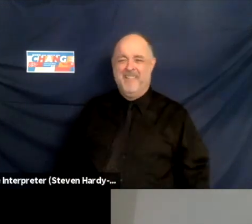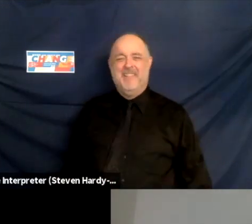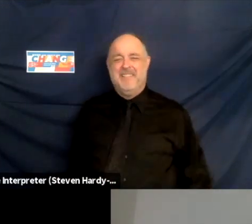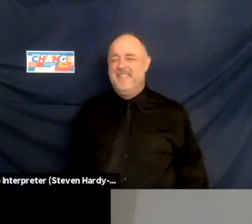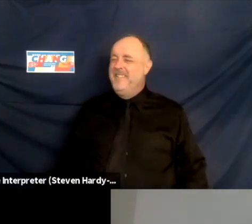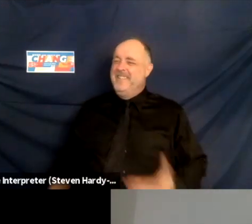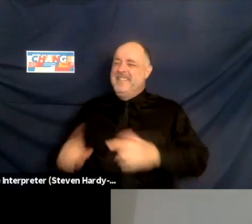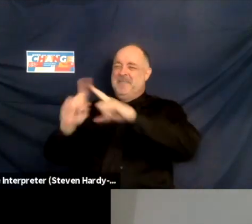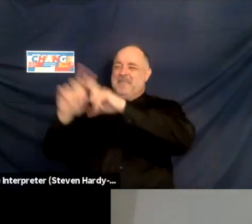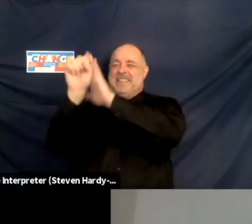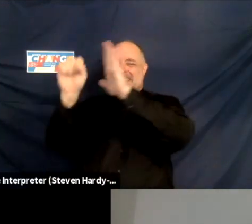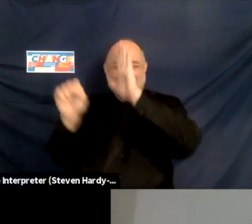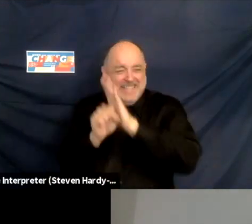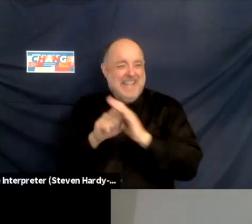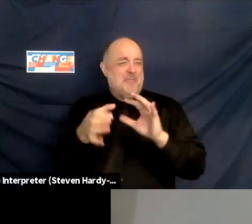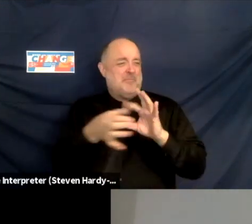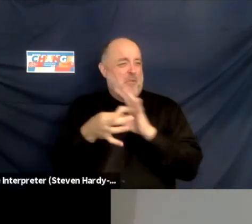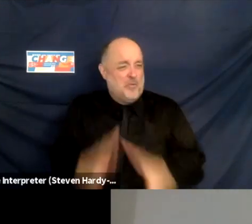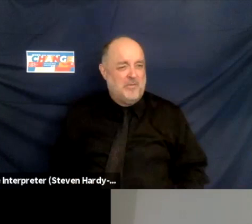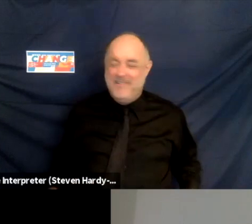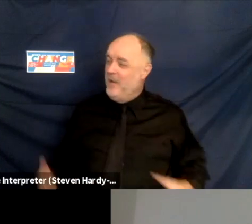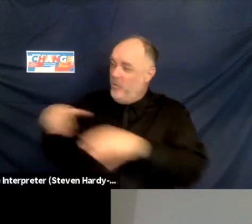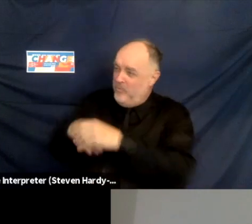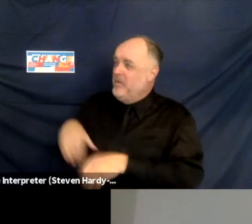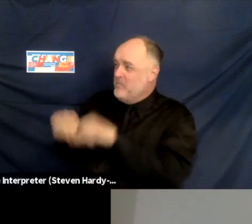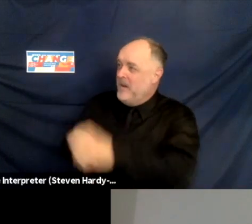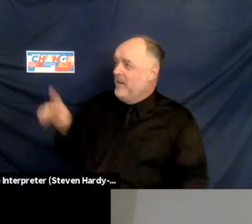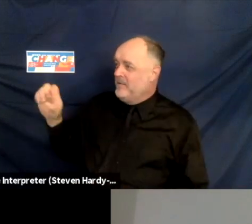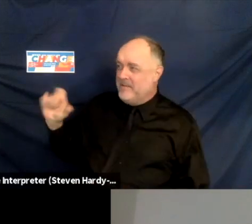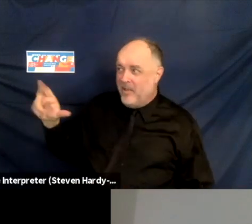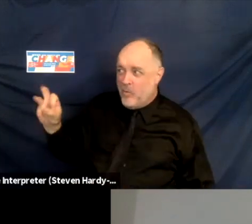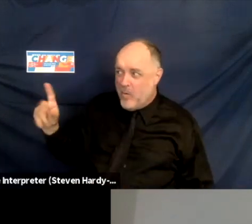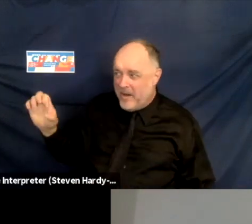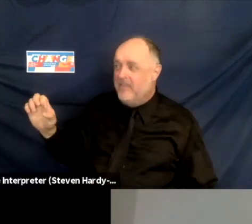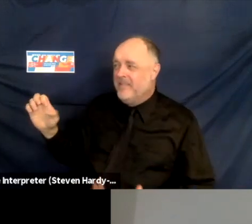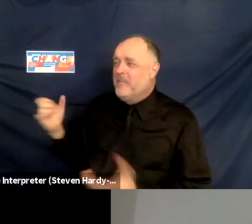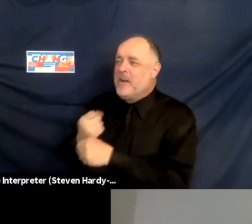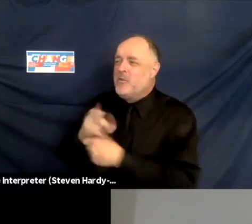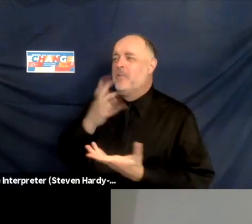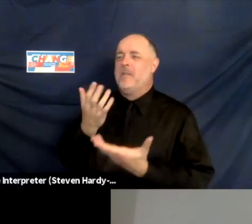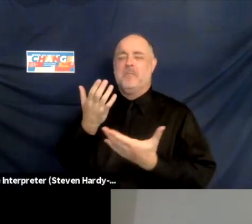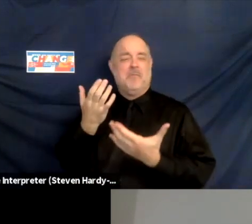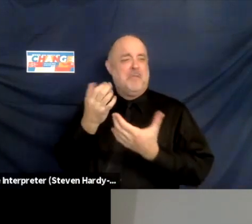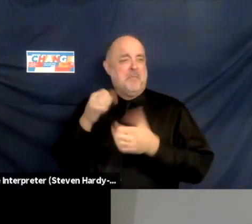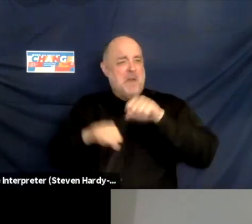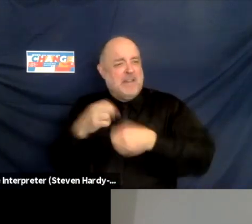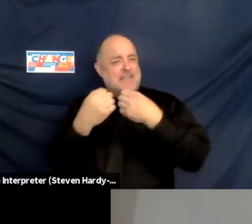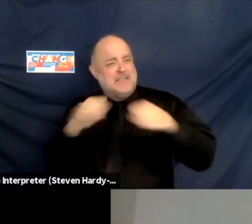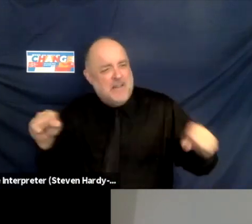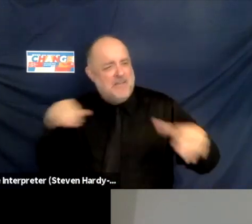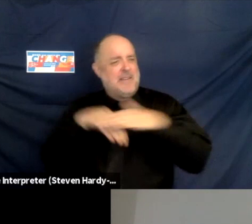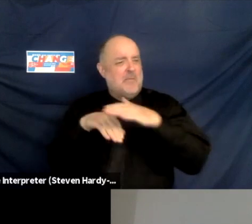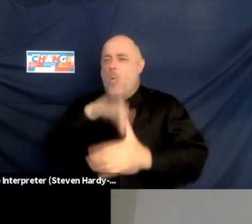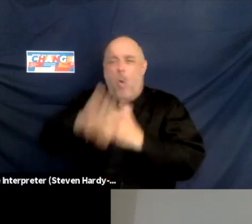1,200 state and local partner organizations, including Bike Delaware, to make bicycling safe, comfortable, and accessible to all, of people of all ages and